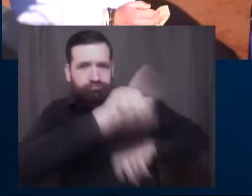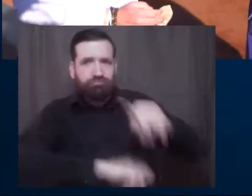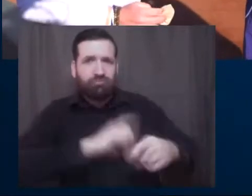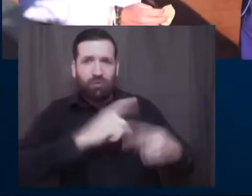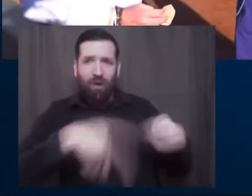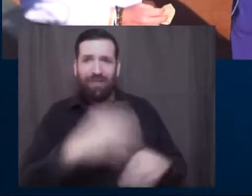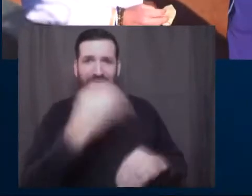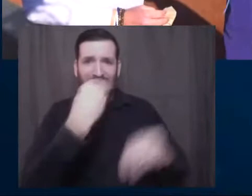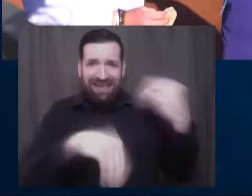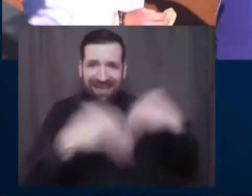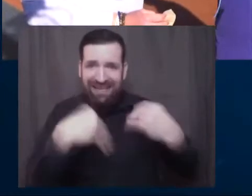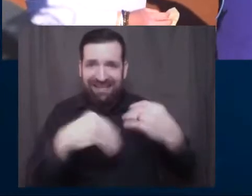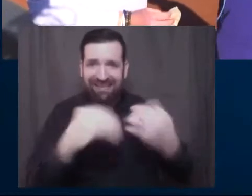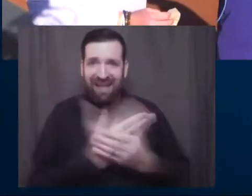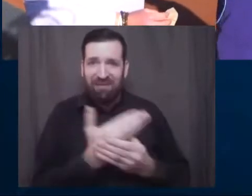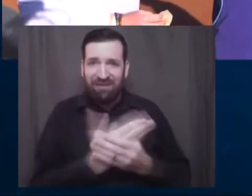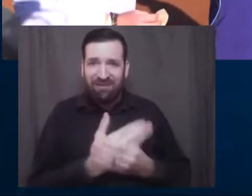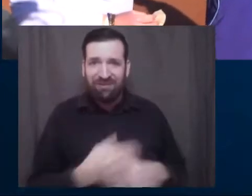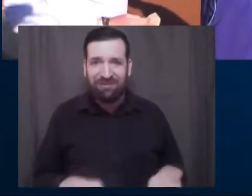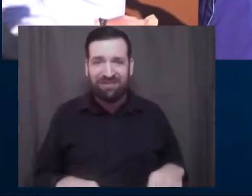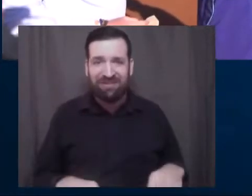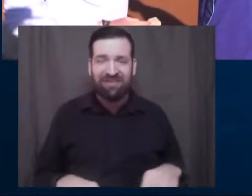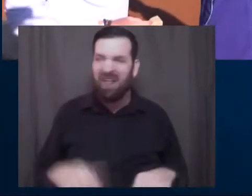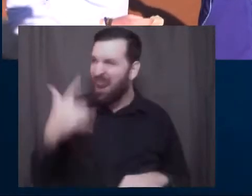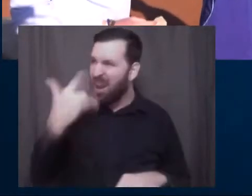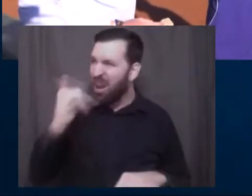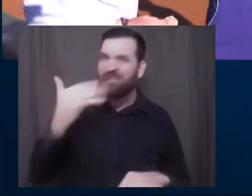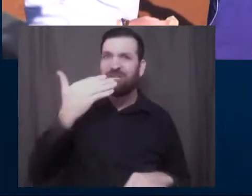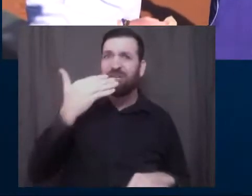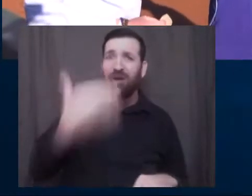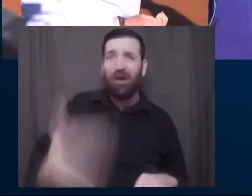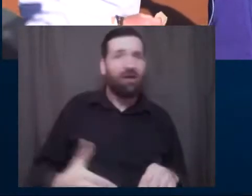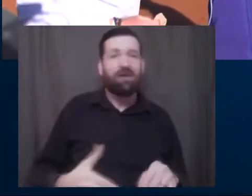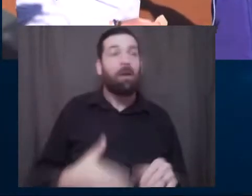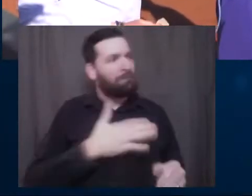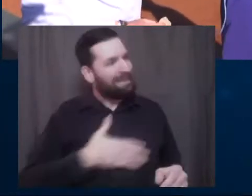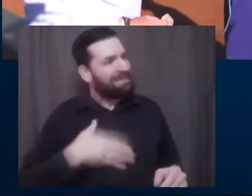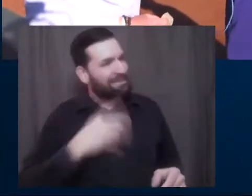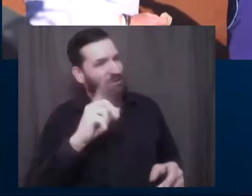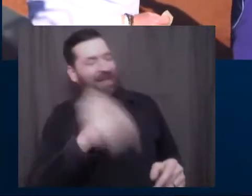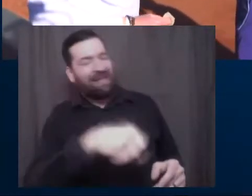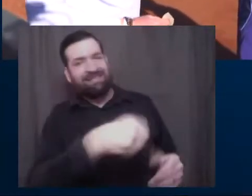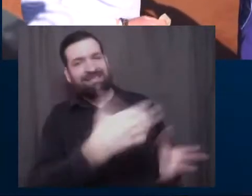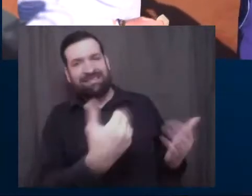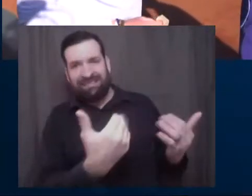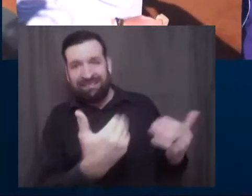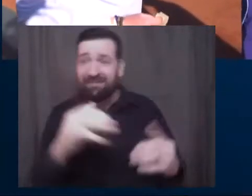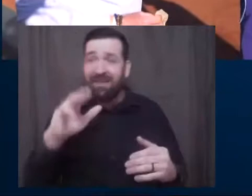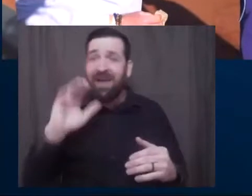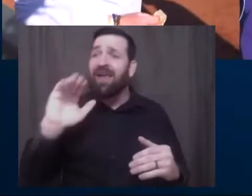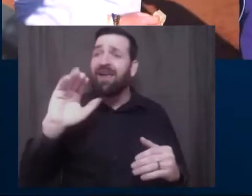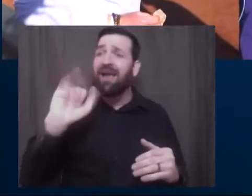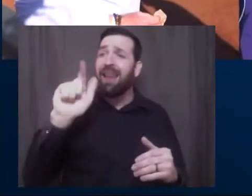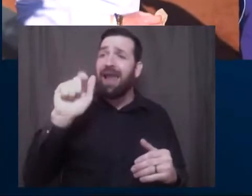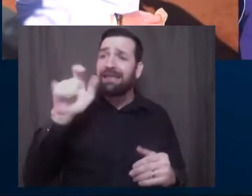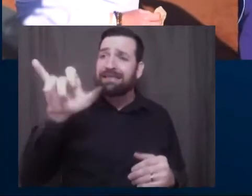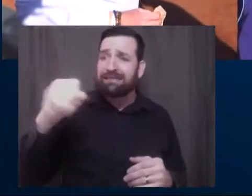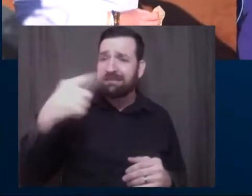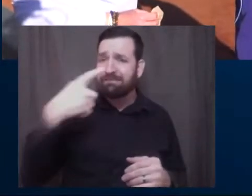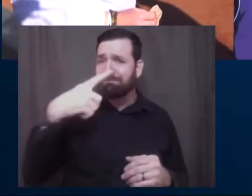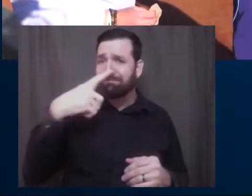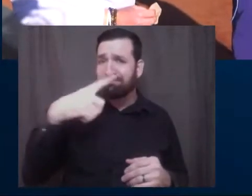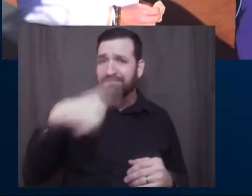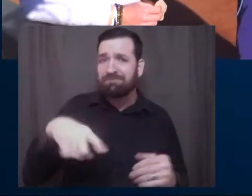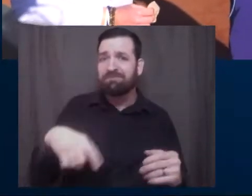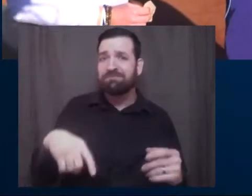sandwich? That looks so good. please do. Please do. And hey, Alexis. Hey, Yes. Alexis, do me a favor.